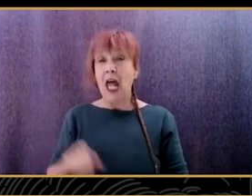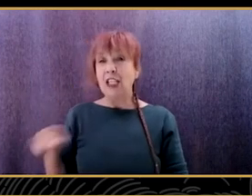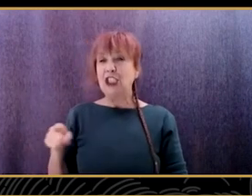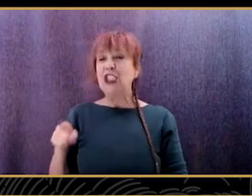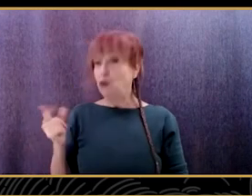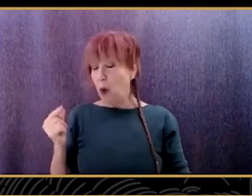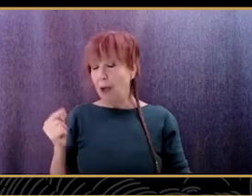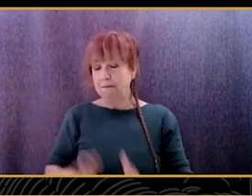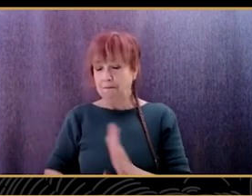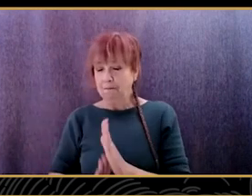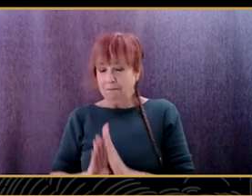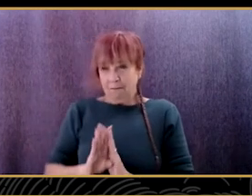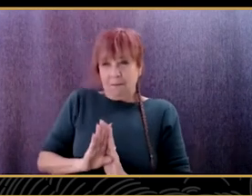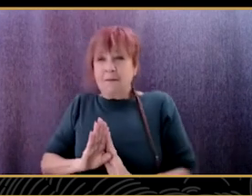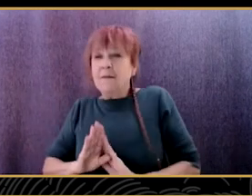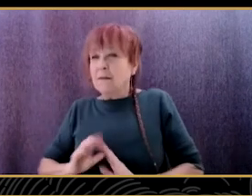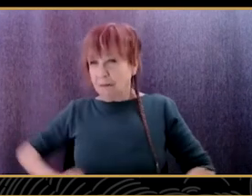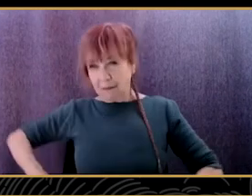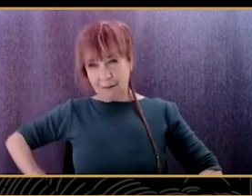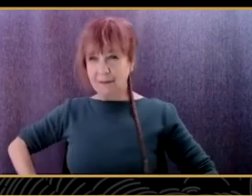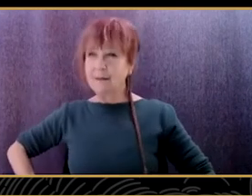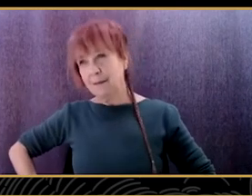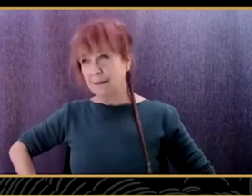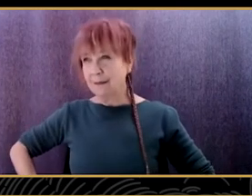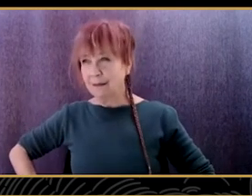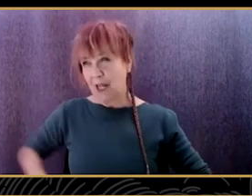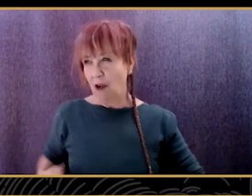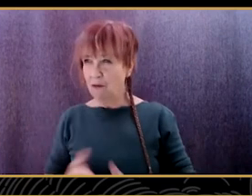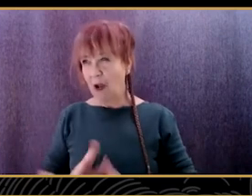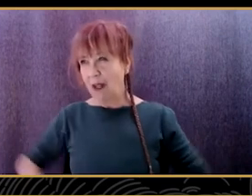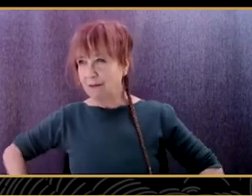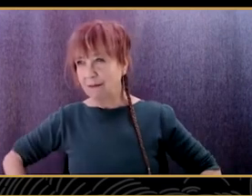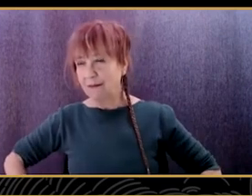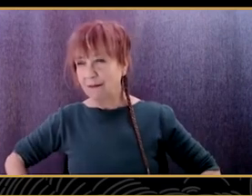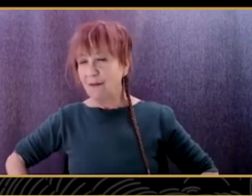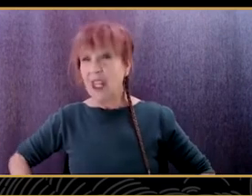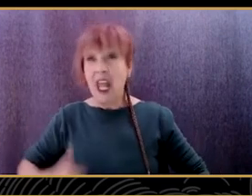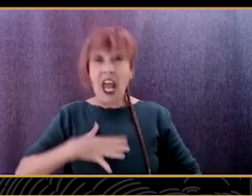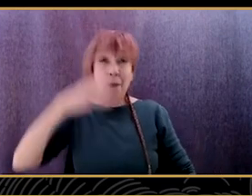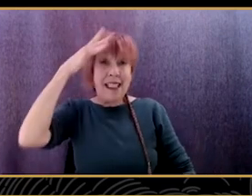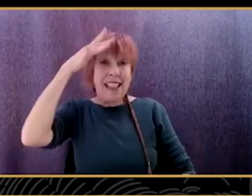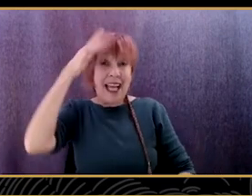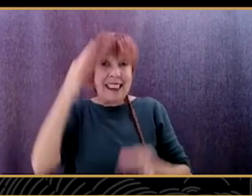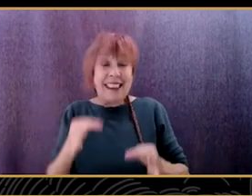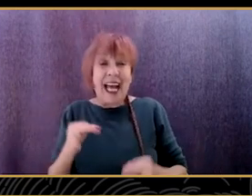where she grows two full inches with righteous. And my daddy decided to whisper.